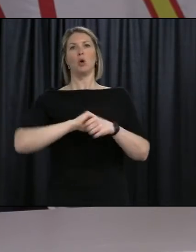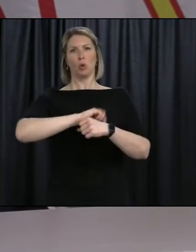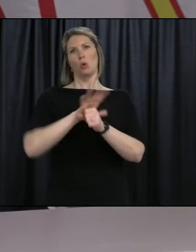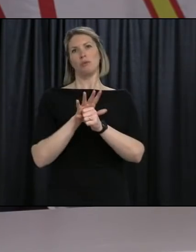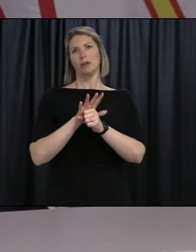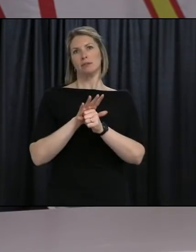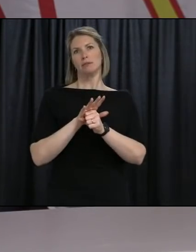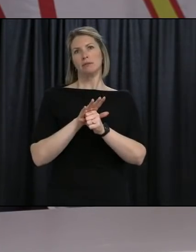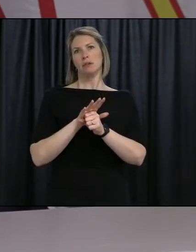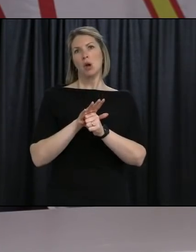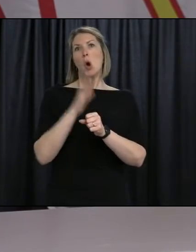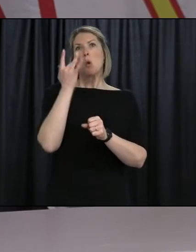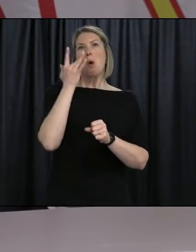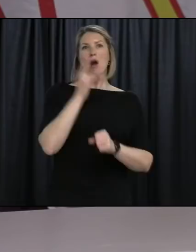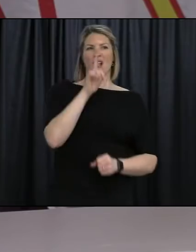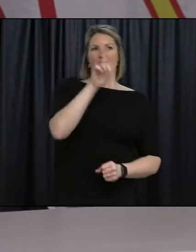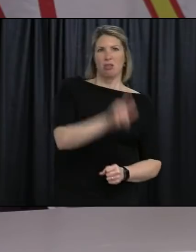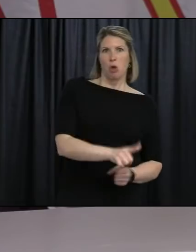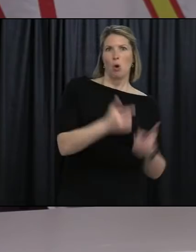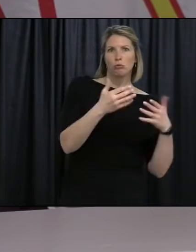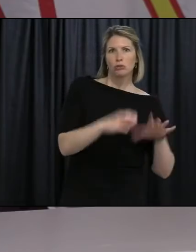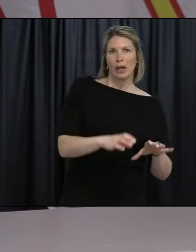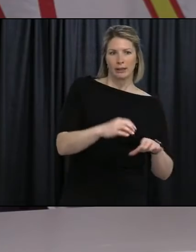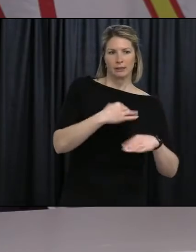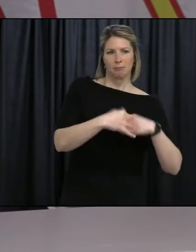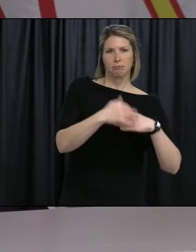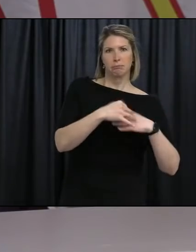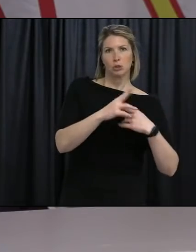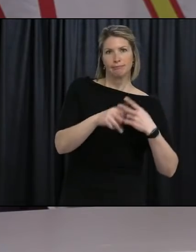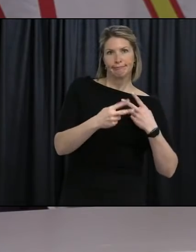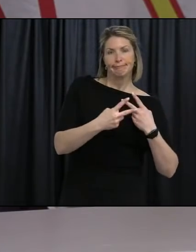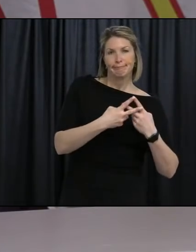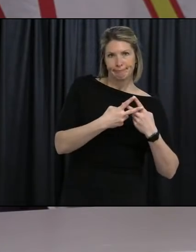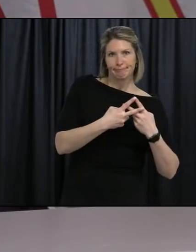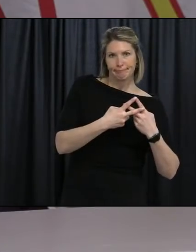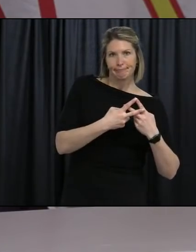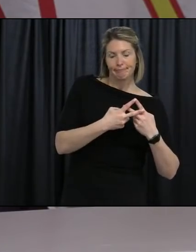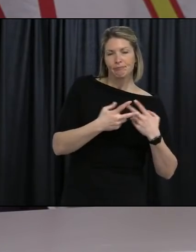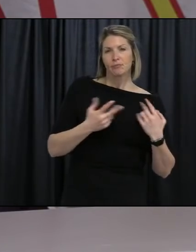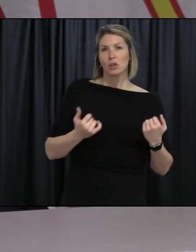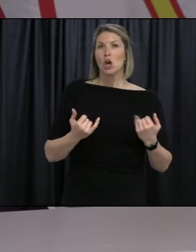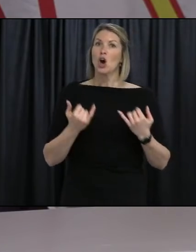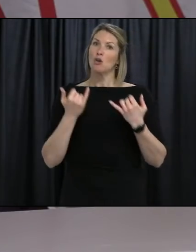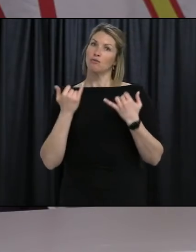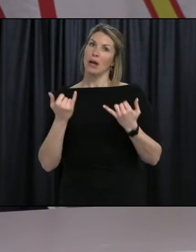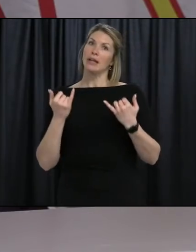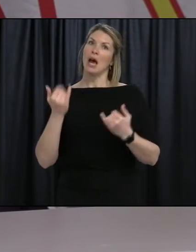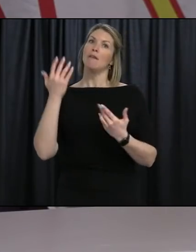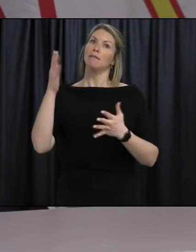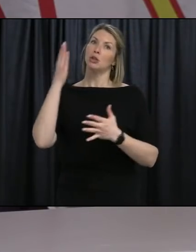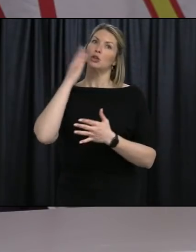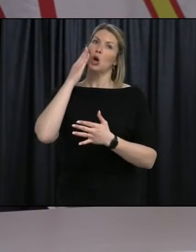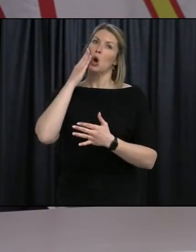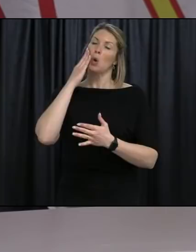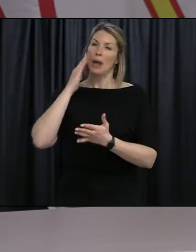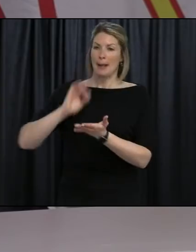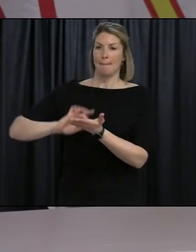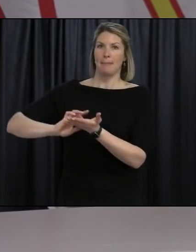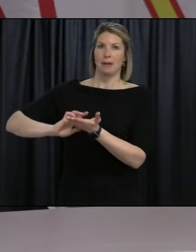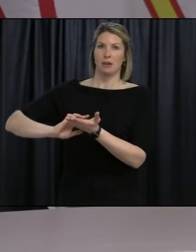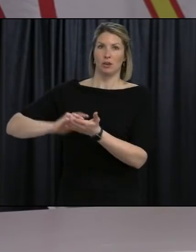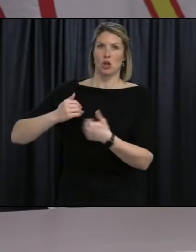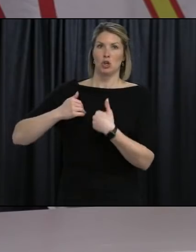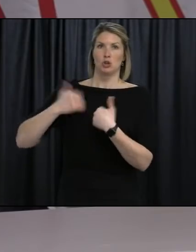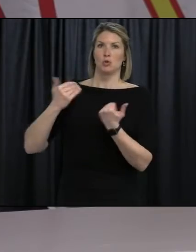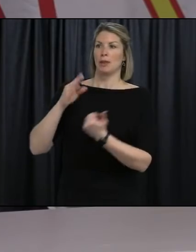and evaluate. And when you look at some of the other things, for example, birth control pills, we do know about that risk. We are aware of that risk. We also know